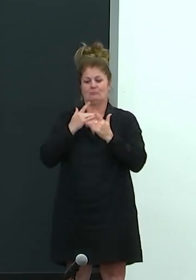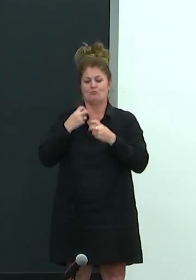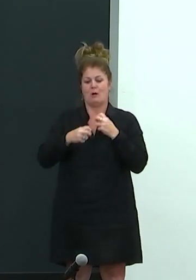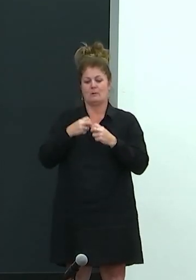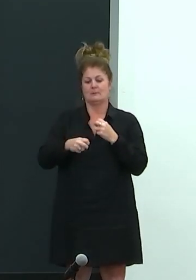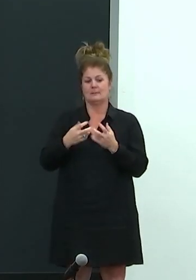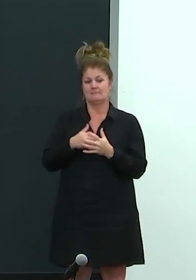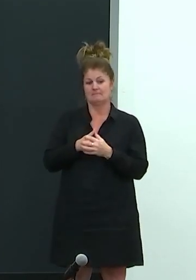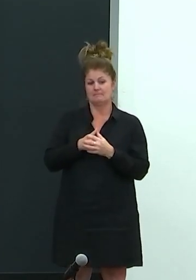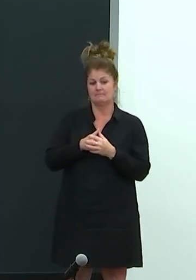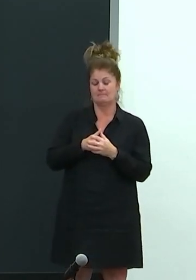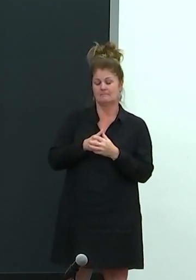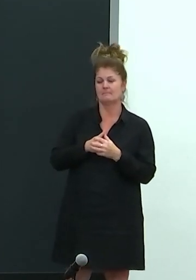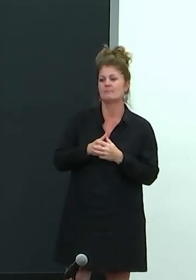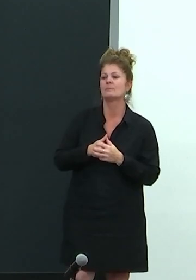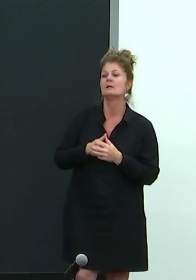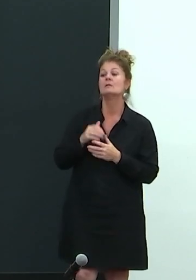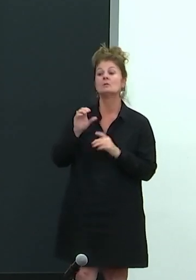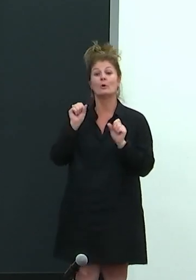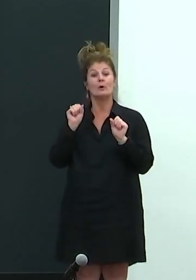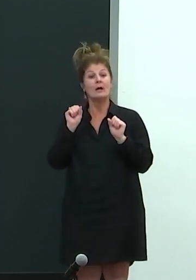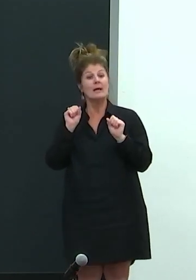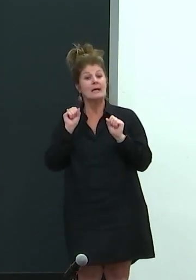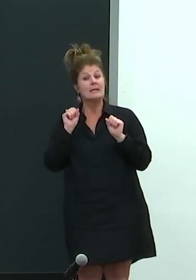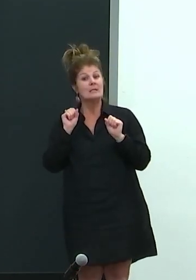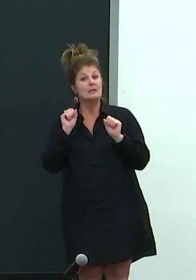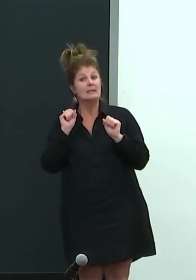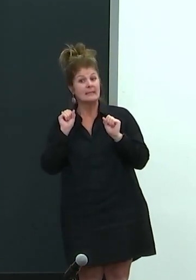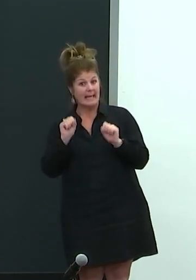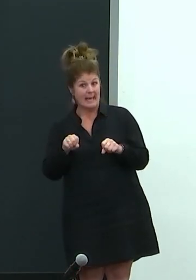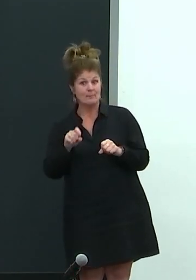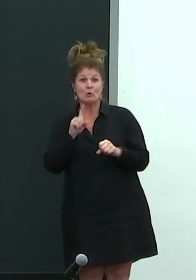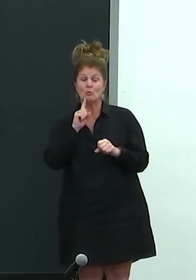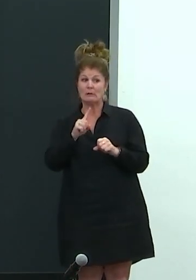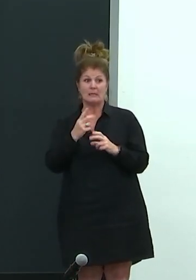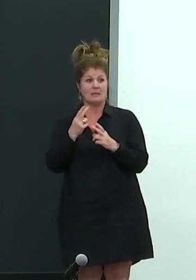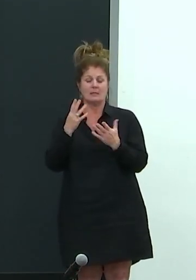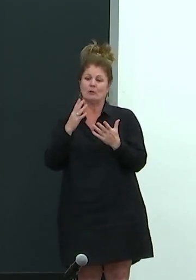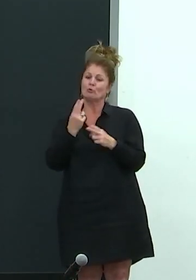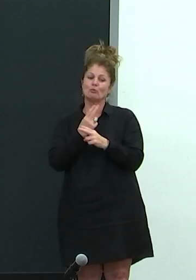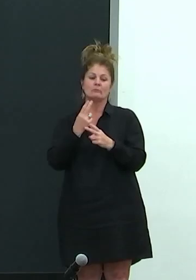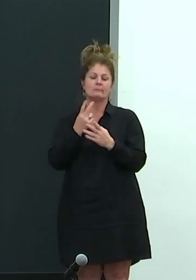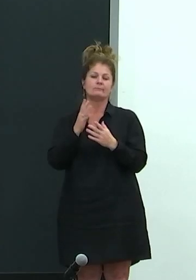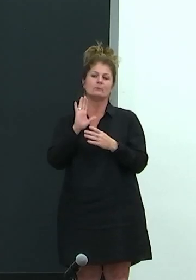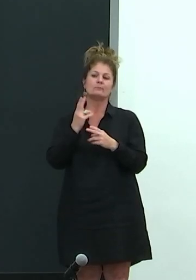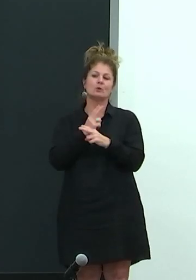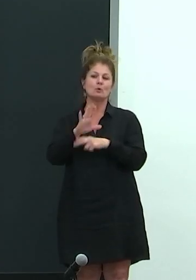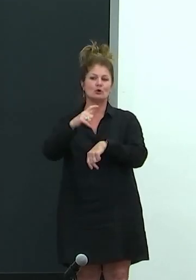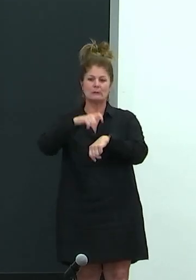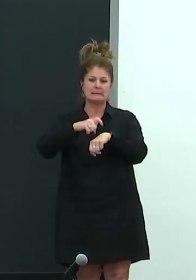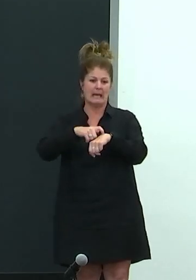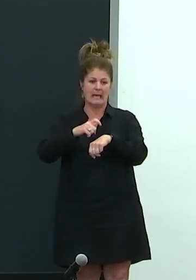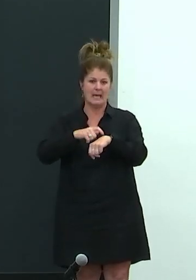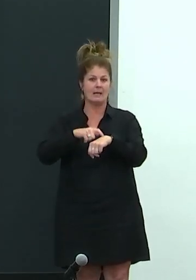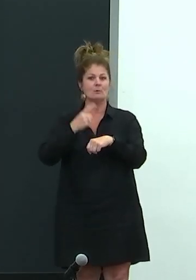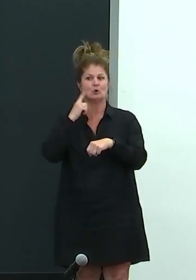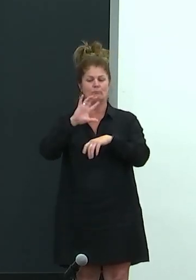extensive resources. They can be very time-consuming to facilitate and potentially come with a very high price tag.